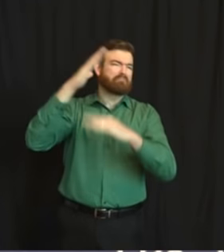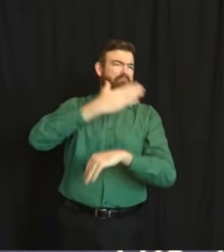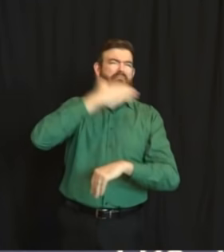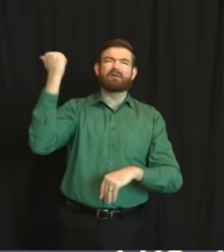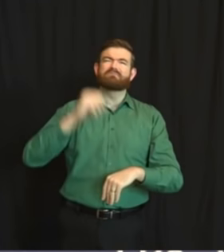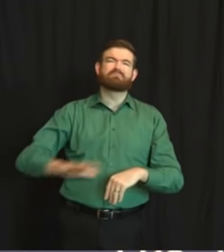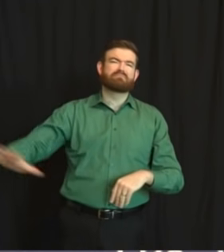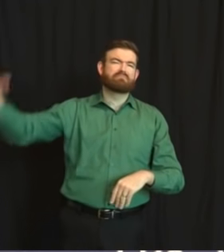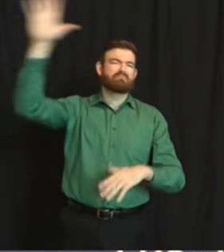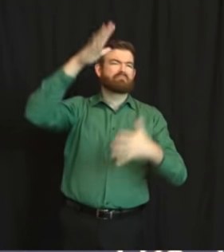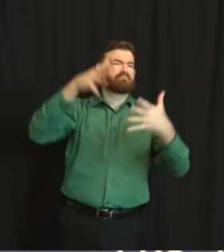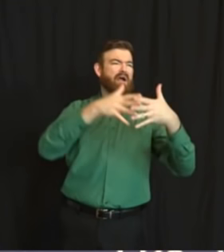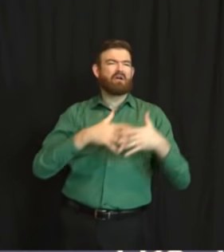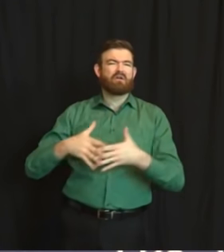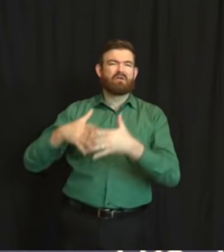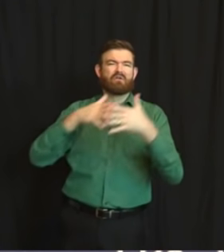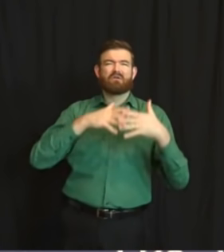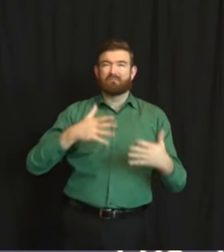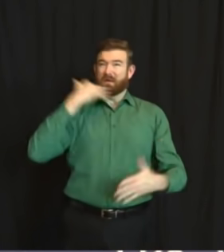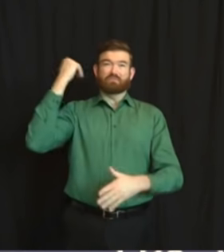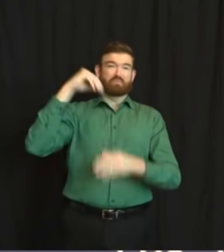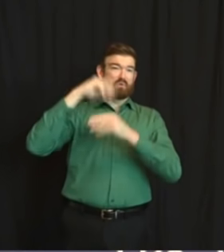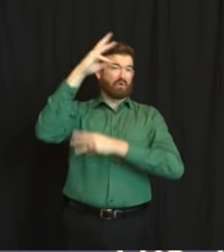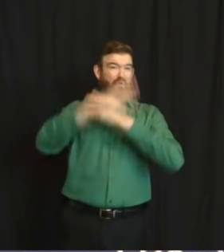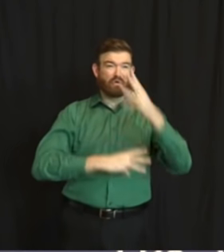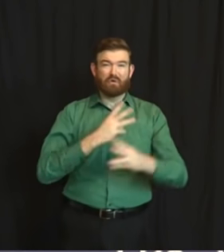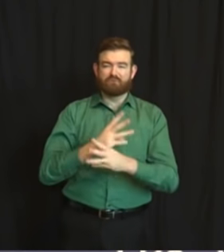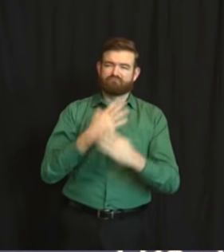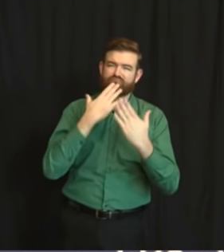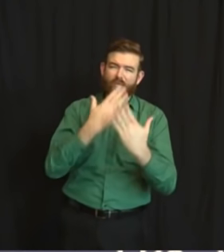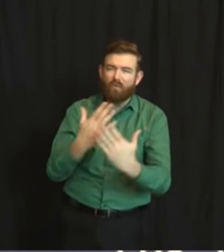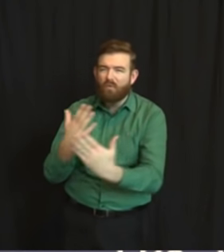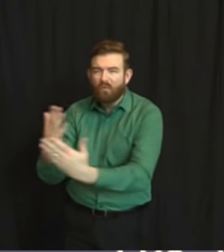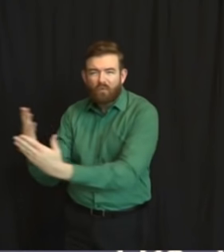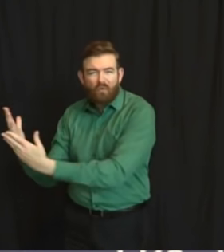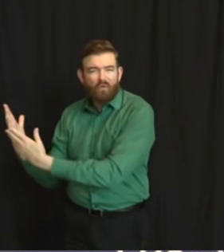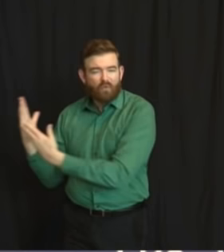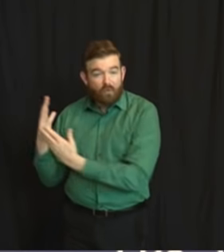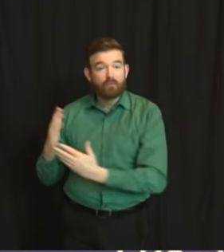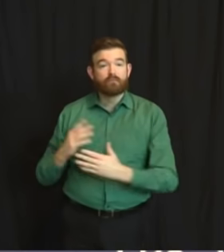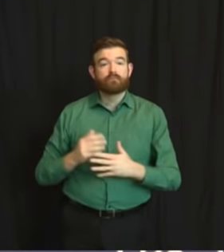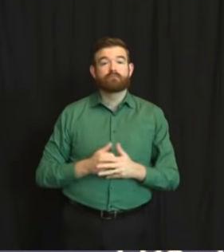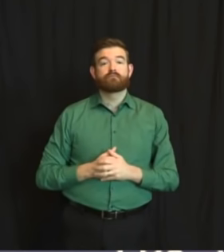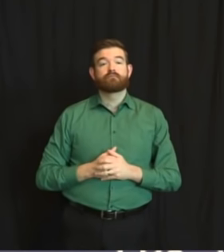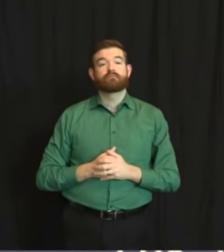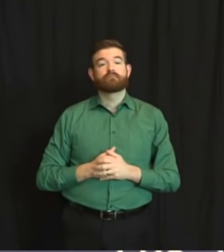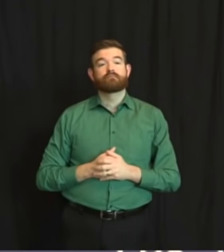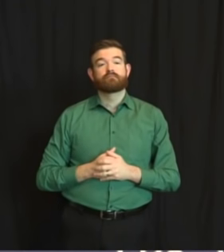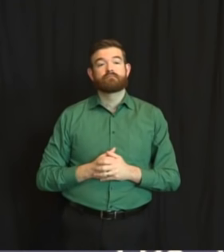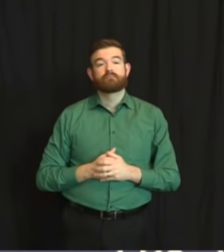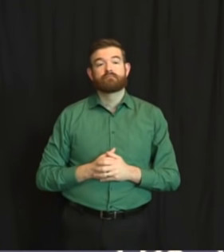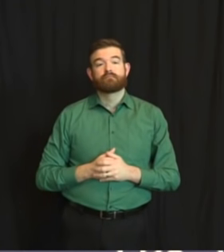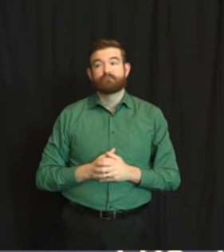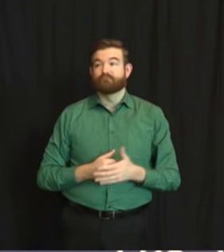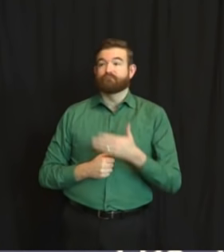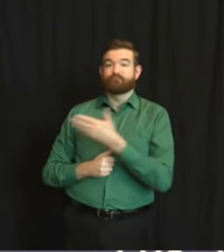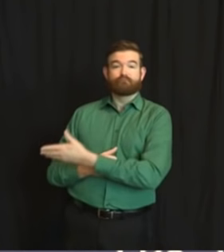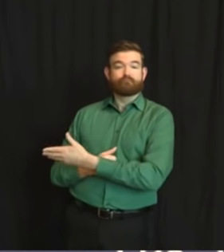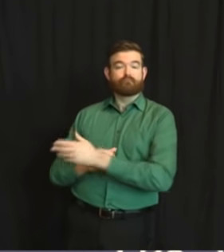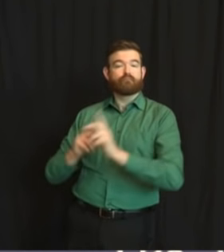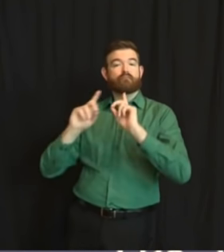thank you for everything you're doing. I'm joined to my right by the woman who needs no introduction, the Commissioner of the Department of Health, Judy